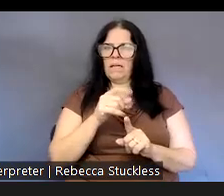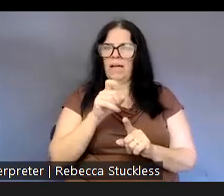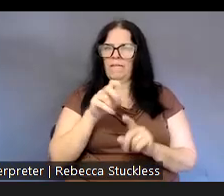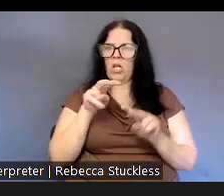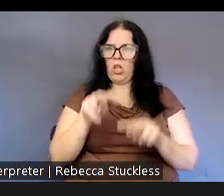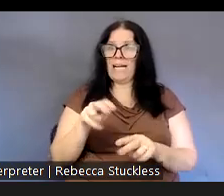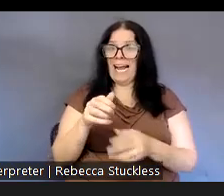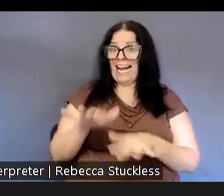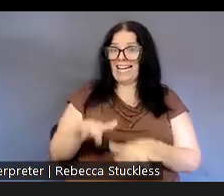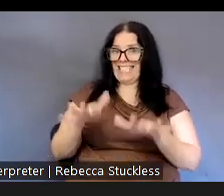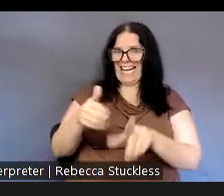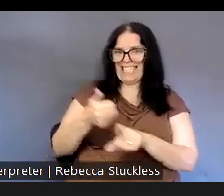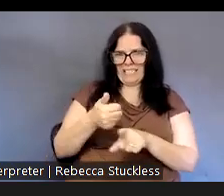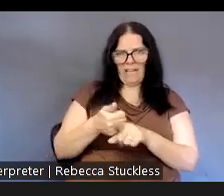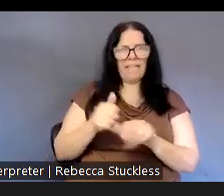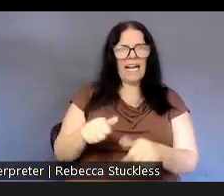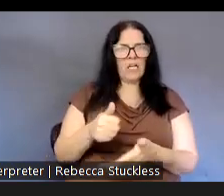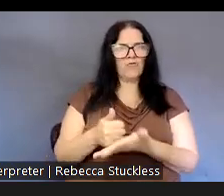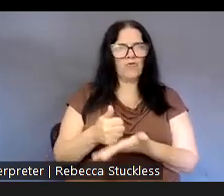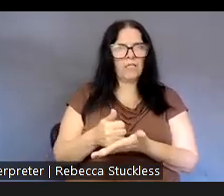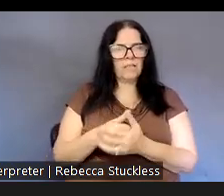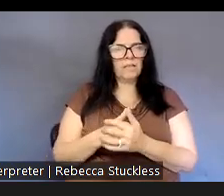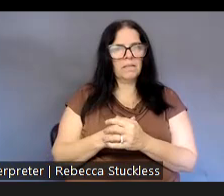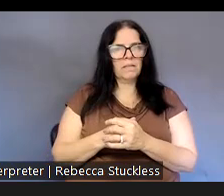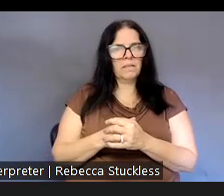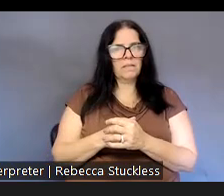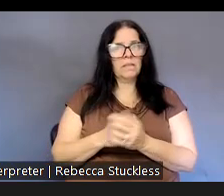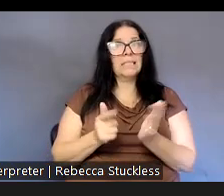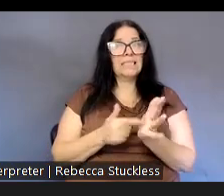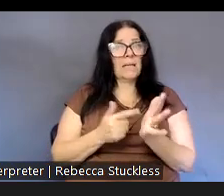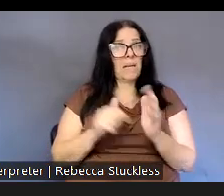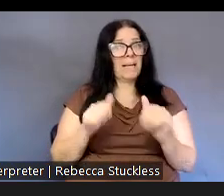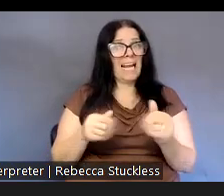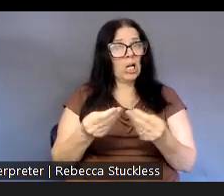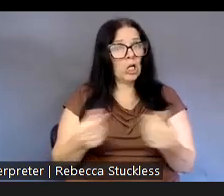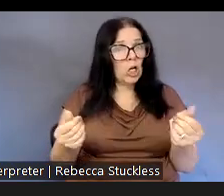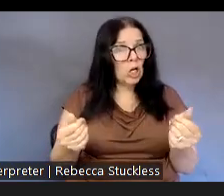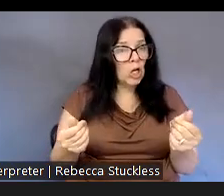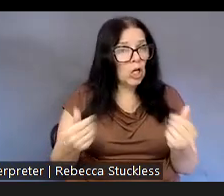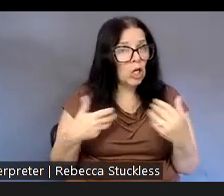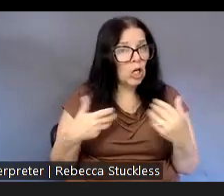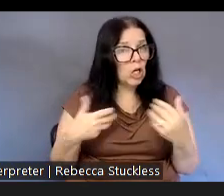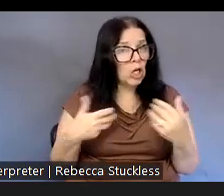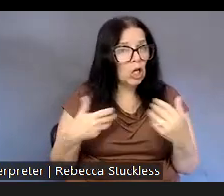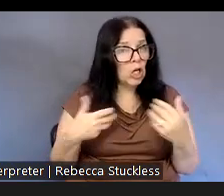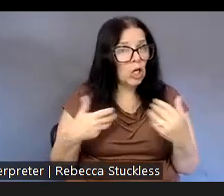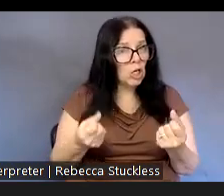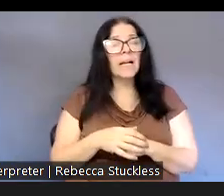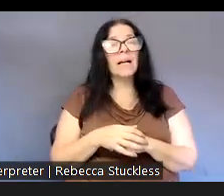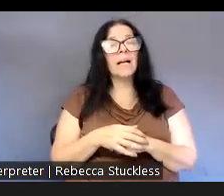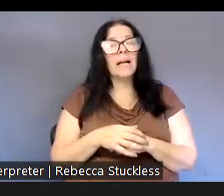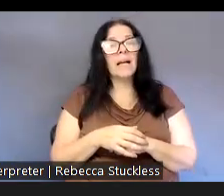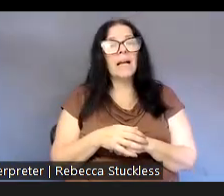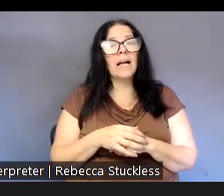treatable, that it's sometimes curable, and that it's even sometimes